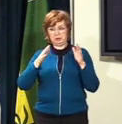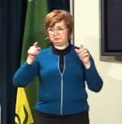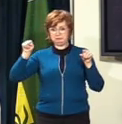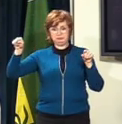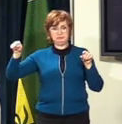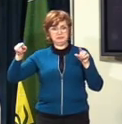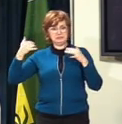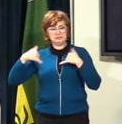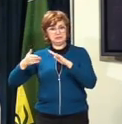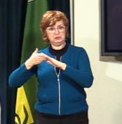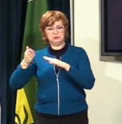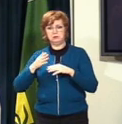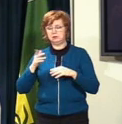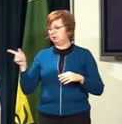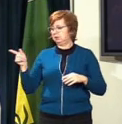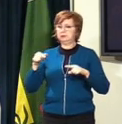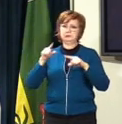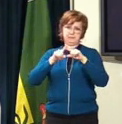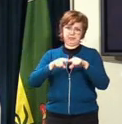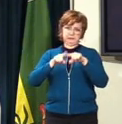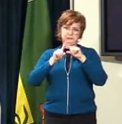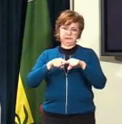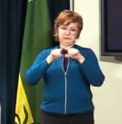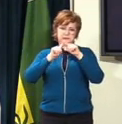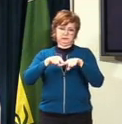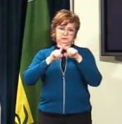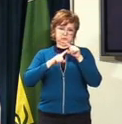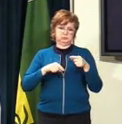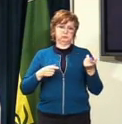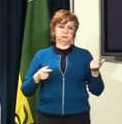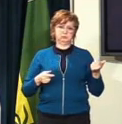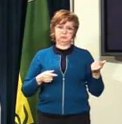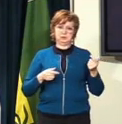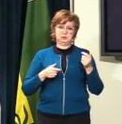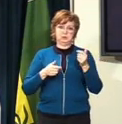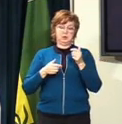it is, because it doesn't impact all surgeries across the province,